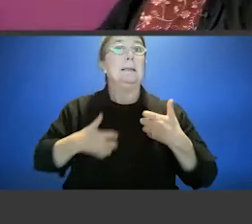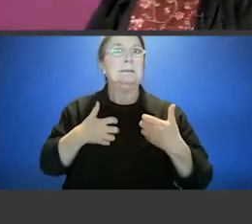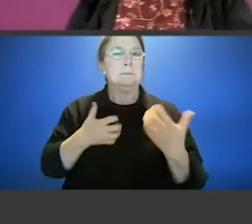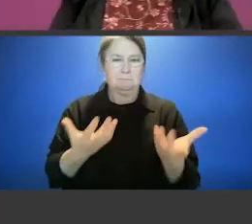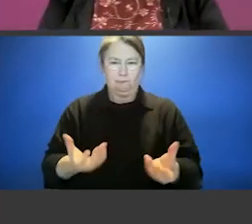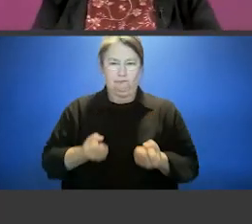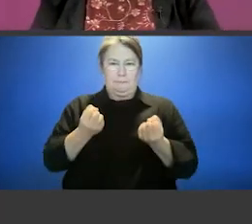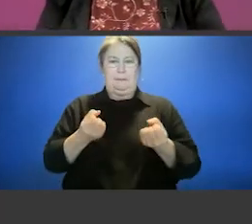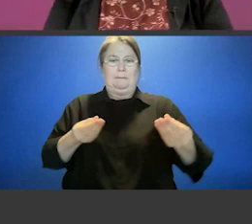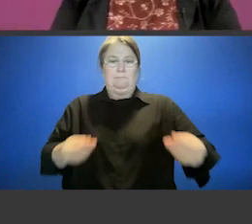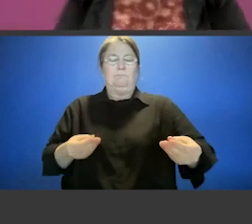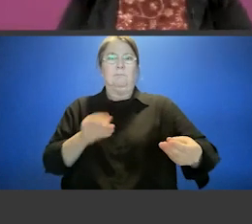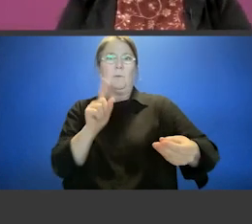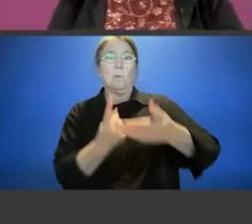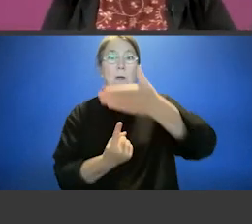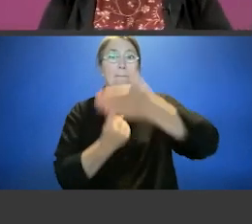Thanks, Bruce.